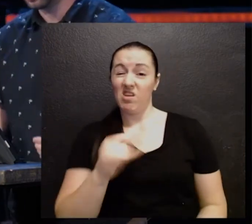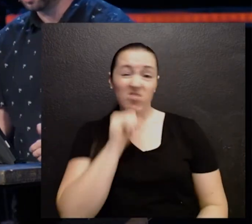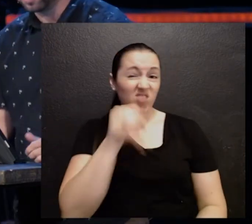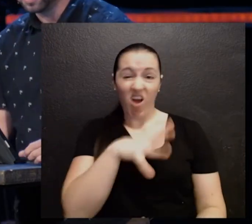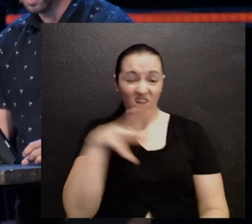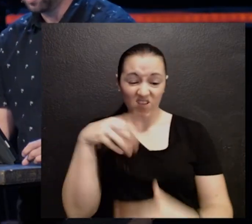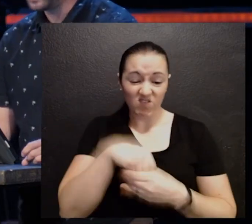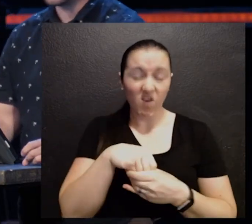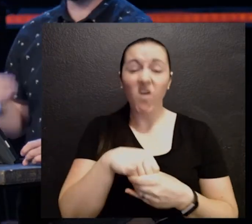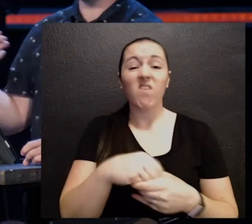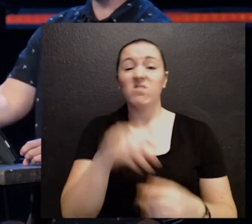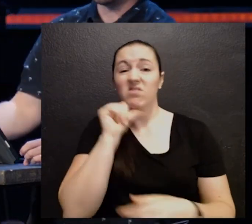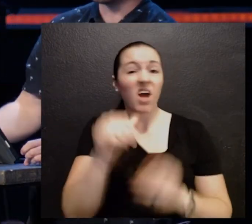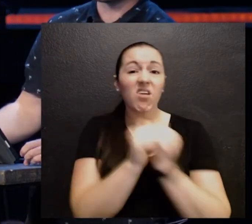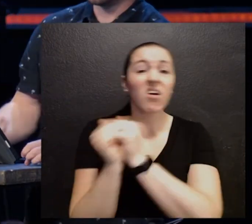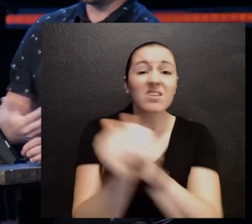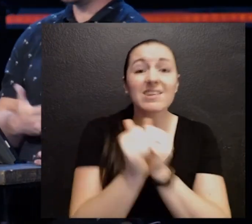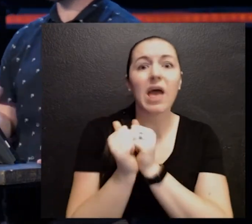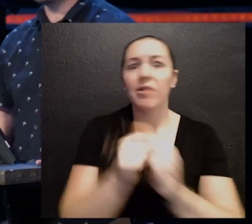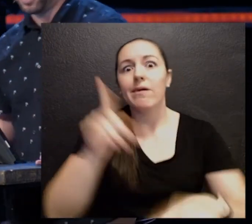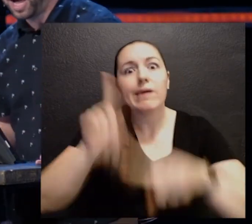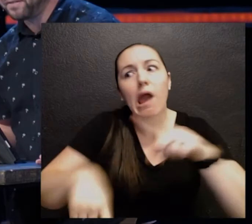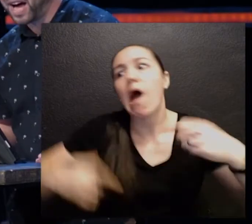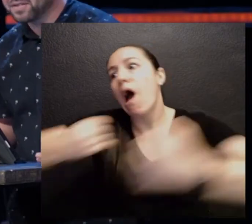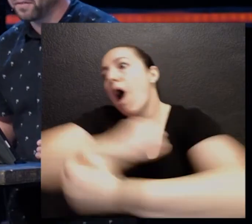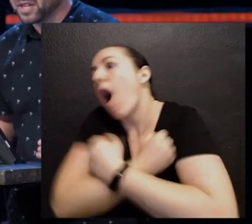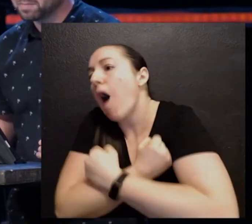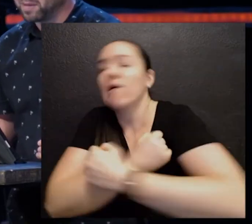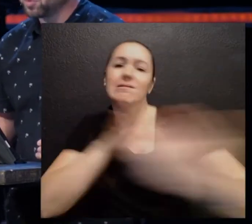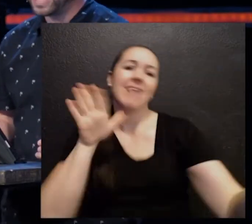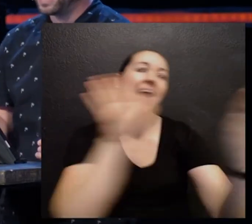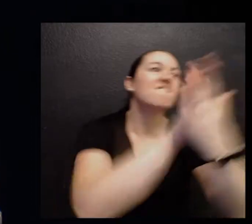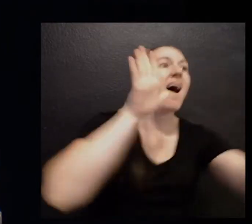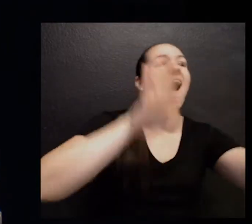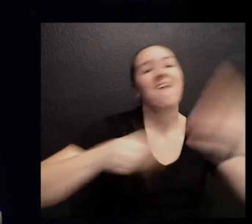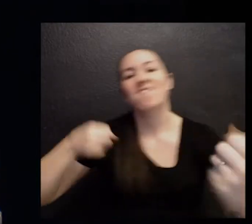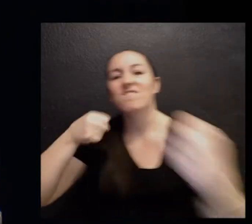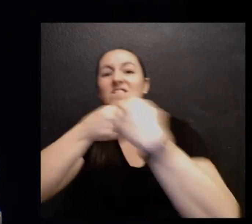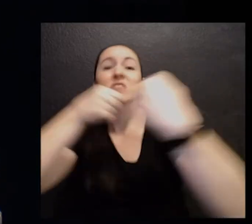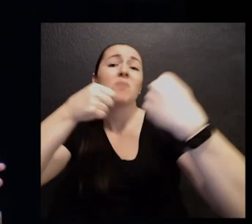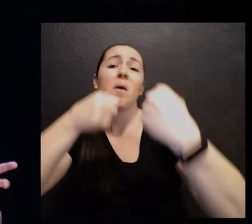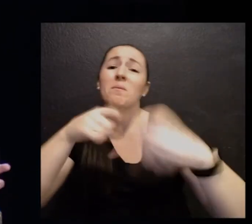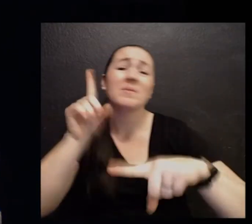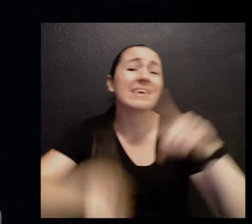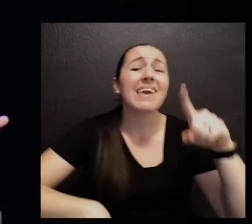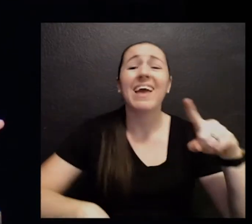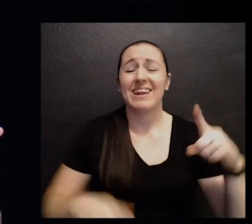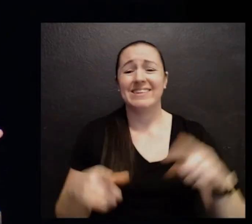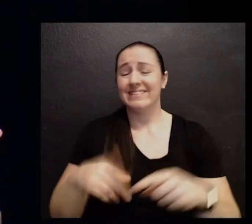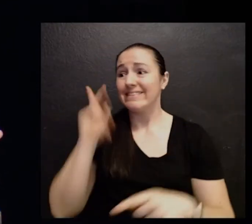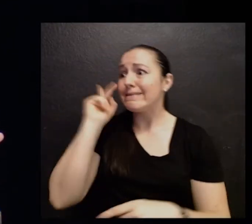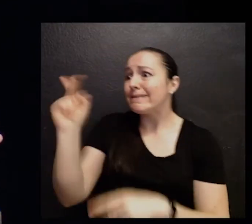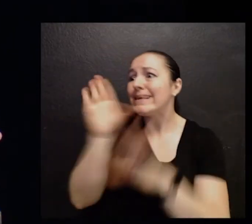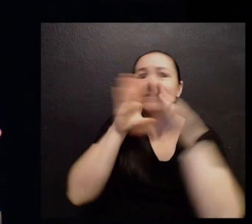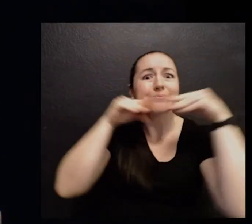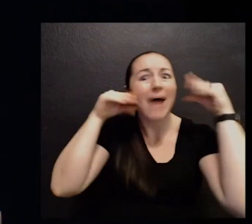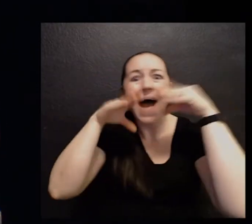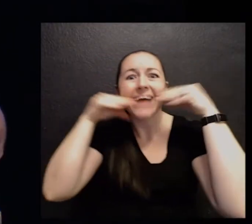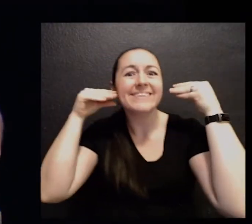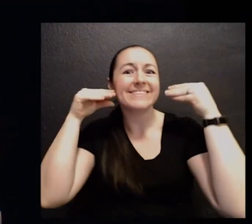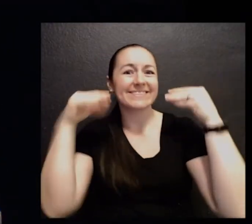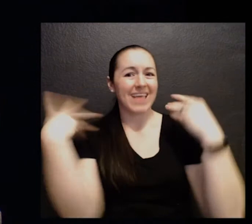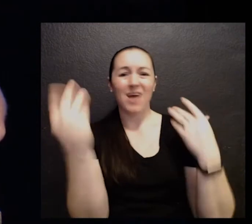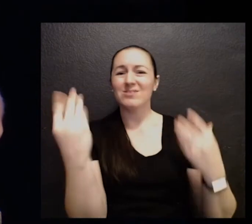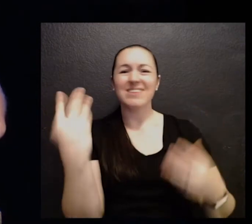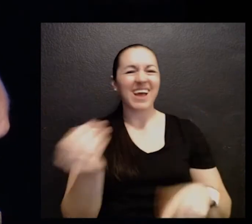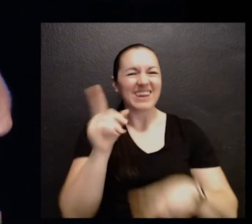not alone. We can't give hugs. We can't give out high fives or fist bumps. We can't even see people's smiles when we go outside. And it's like